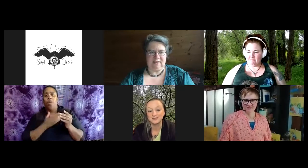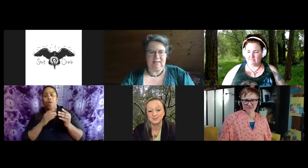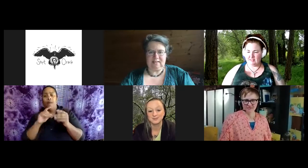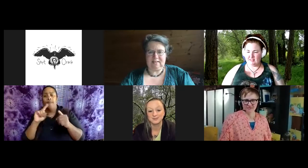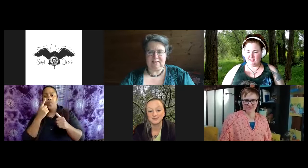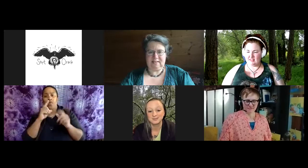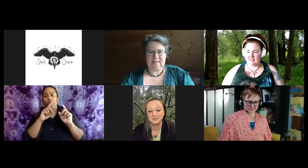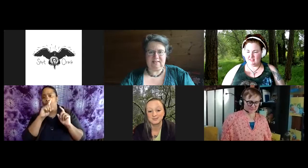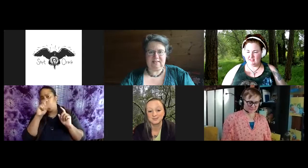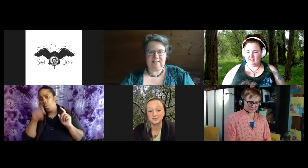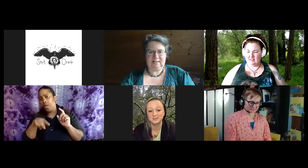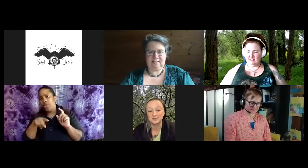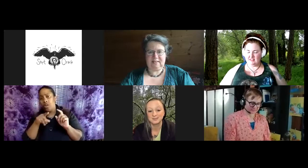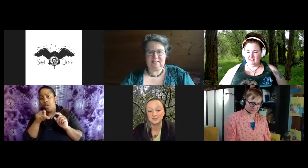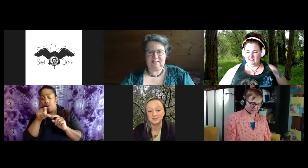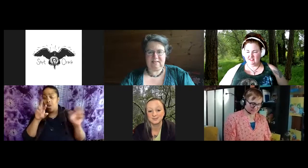ready?